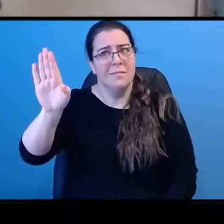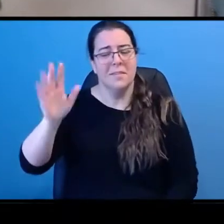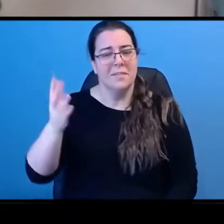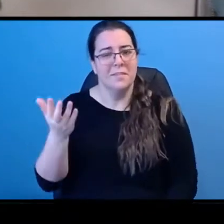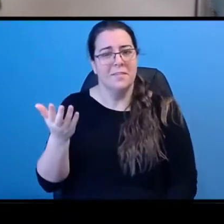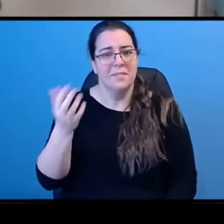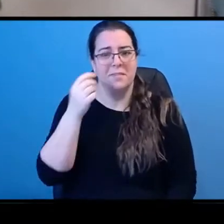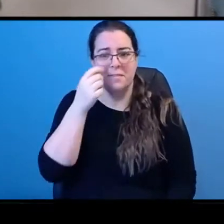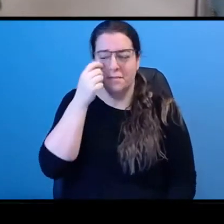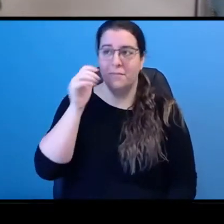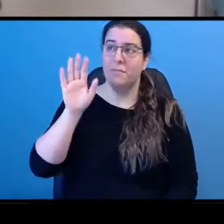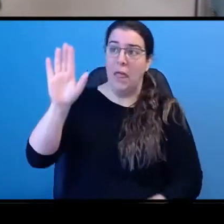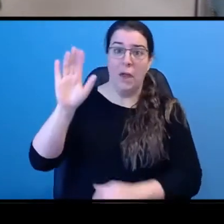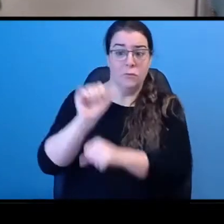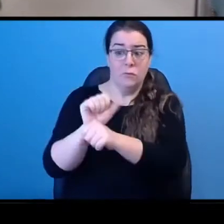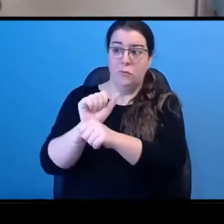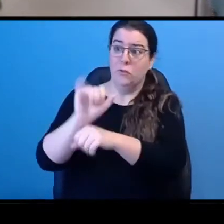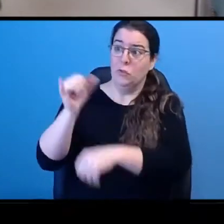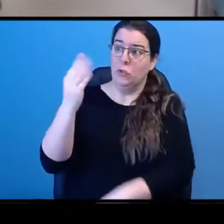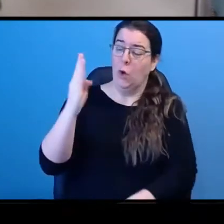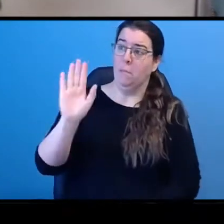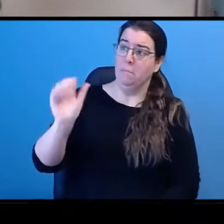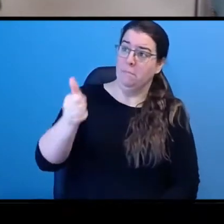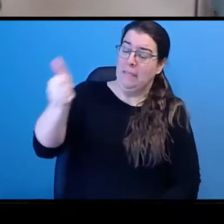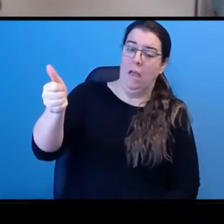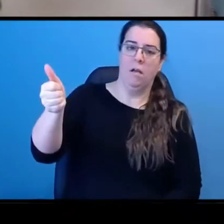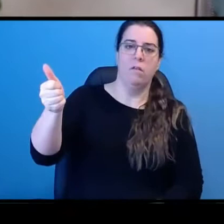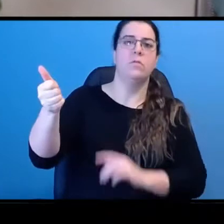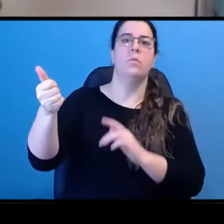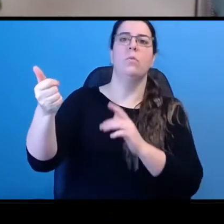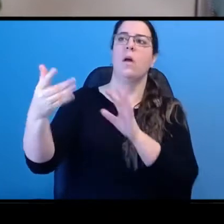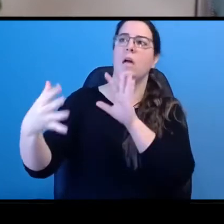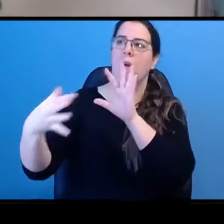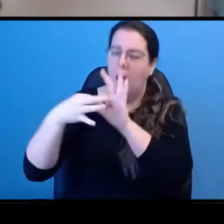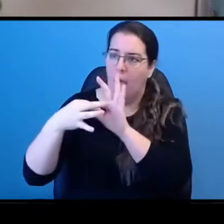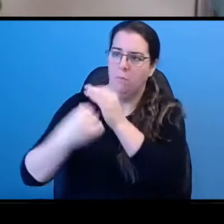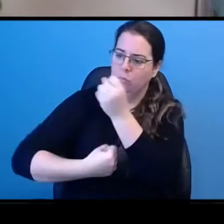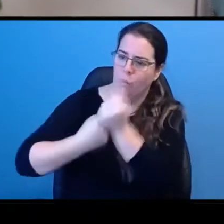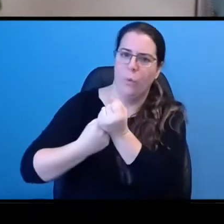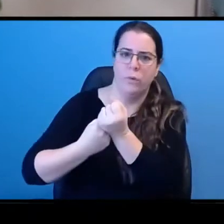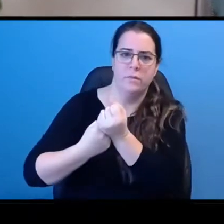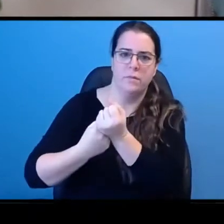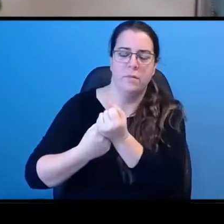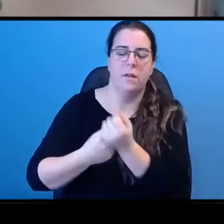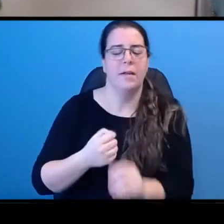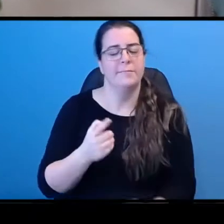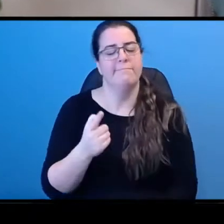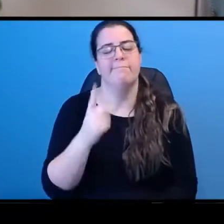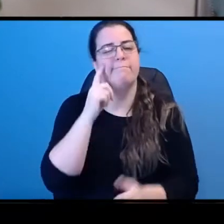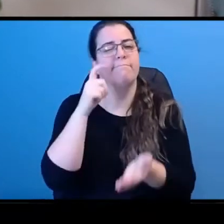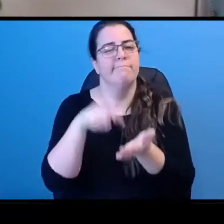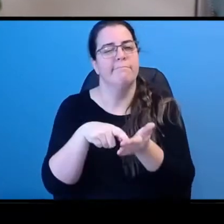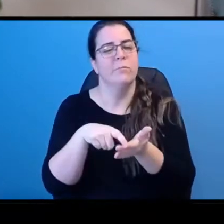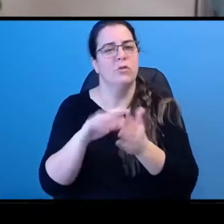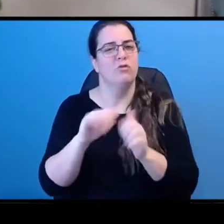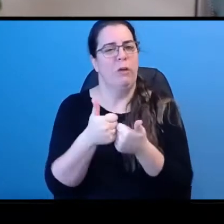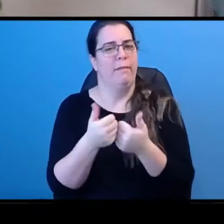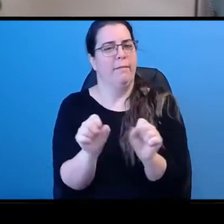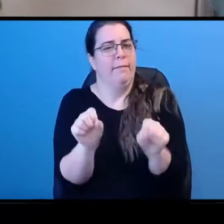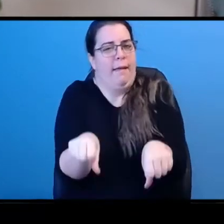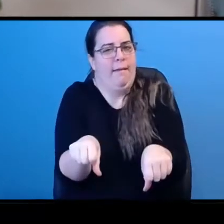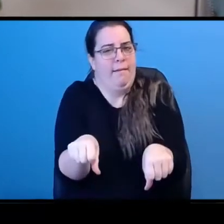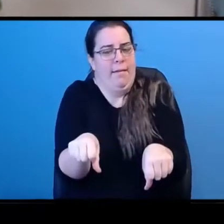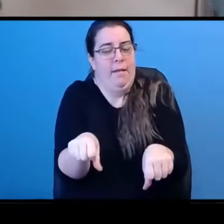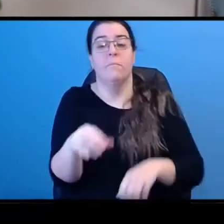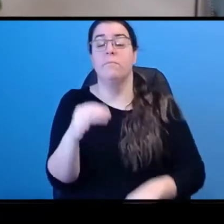be your person, to ask questions. It can be challenging, especially if you're in an unfamiliar art form, or you're